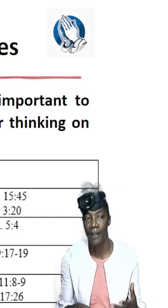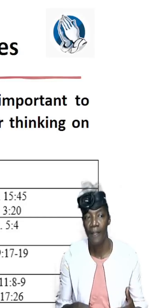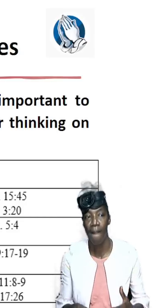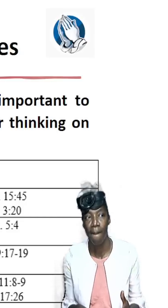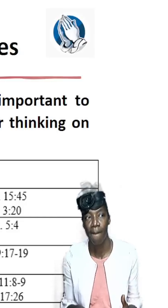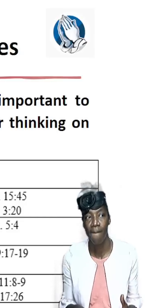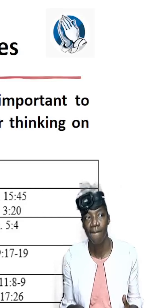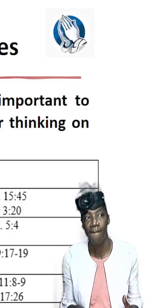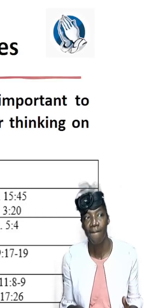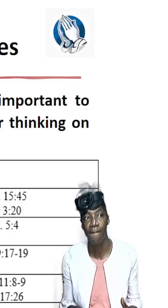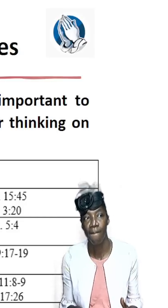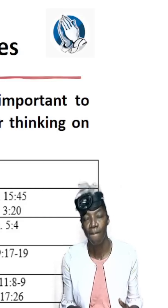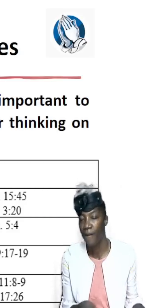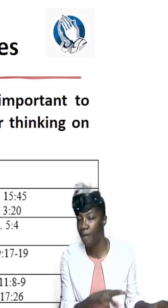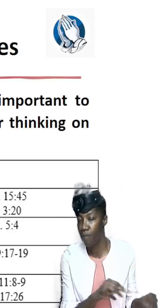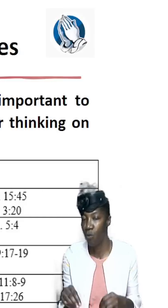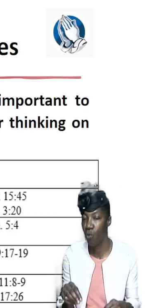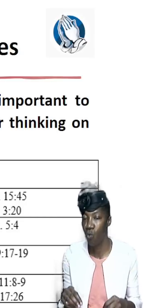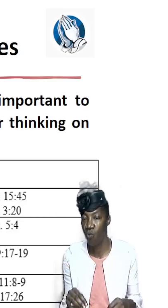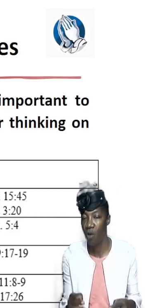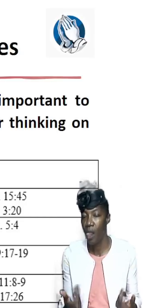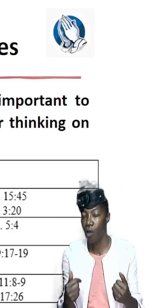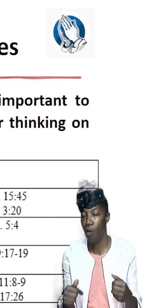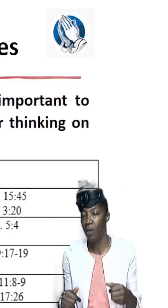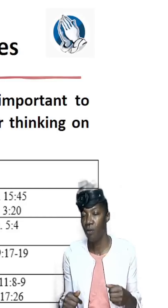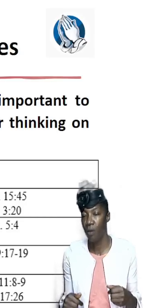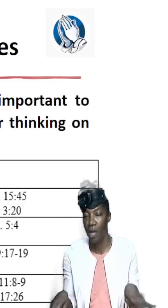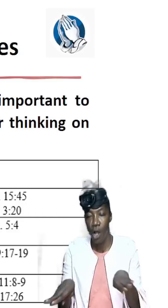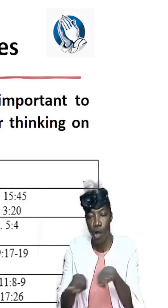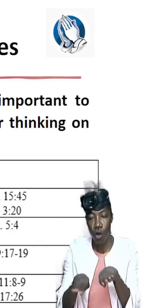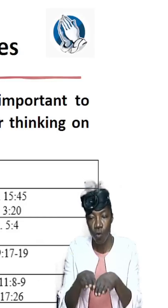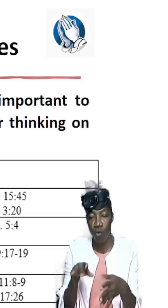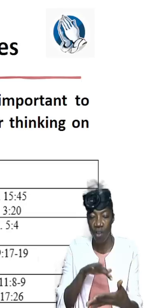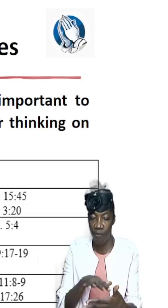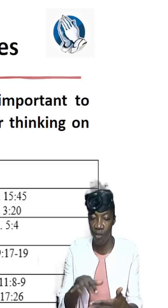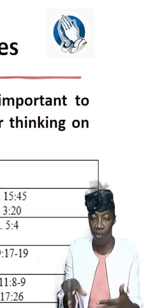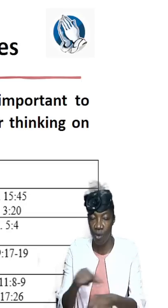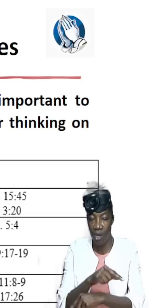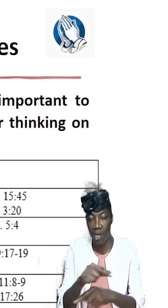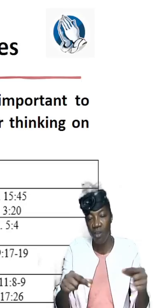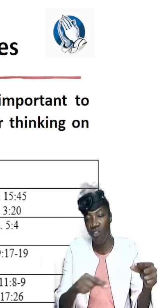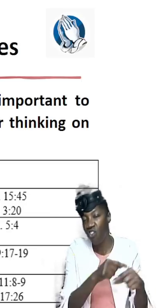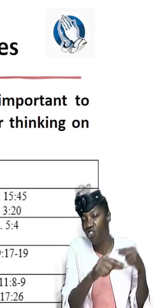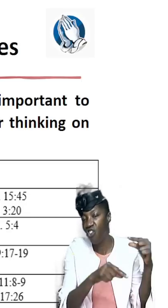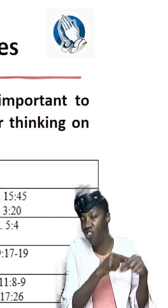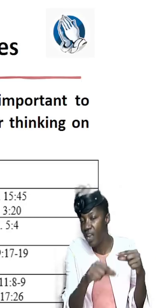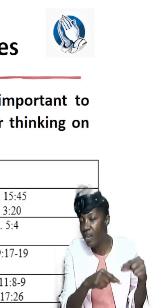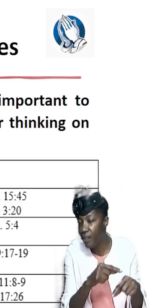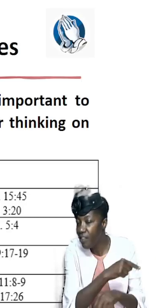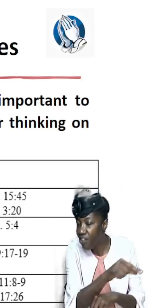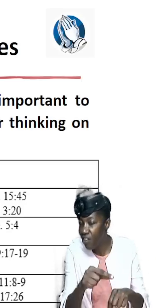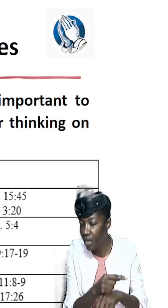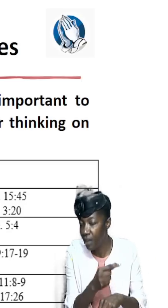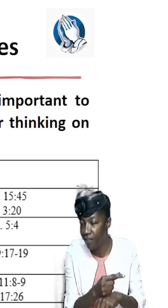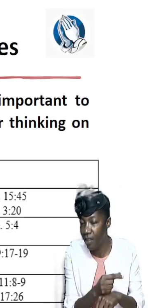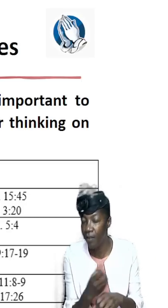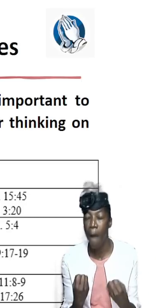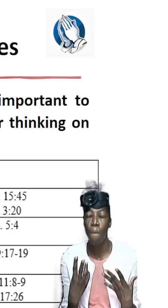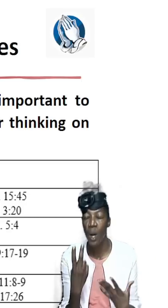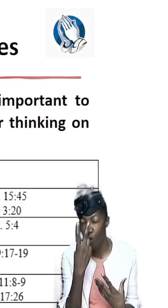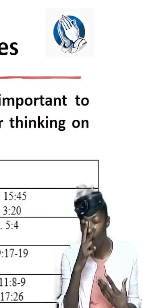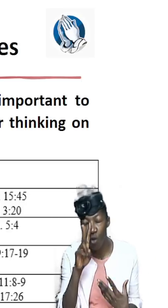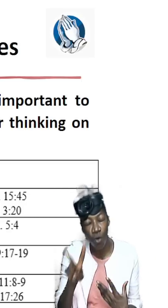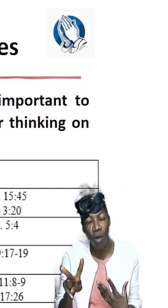evening and we move on. Coming to the close of the study in Genesis, there's so much to look at, so many